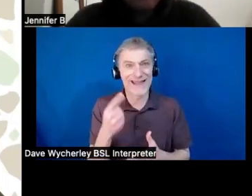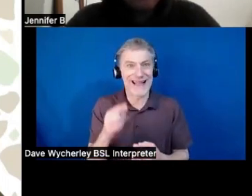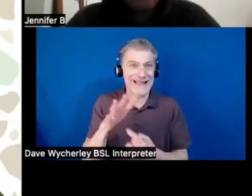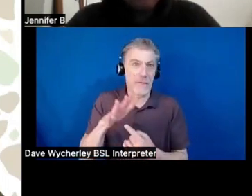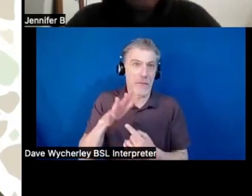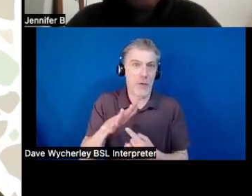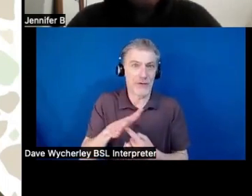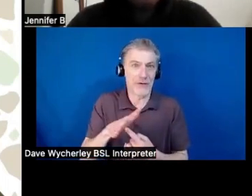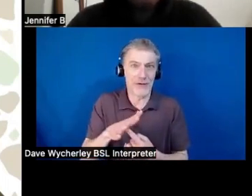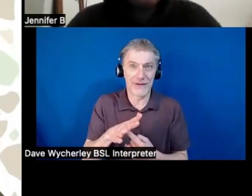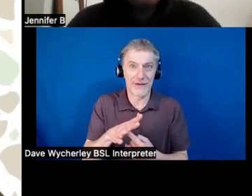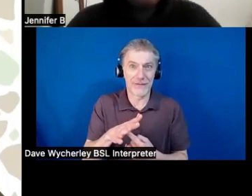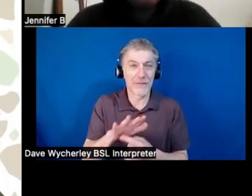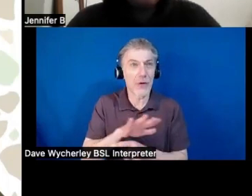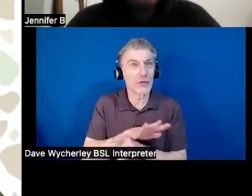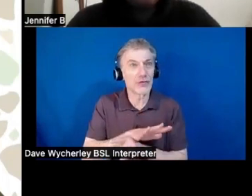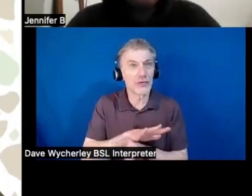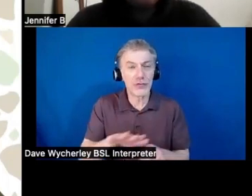being